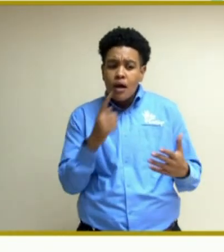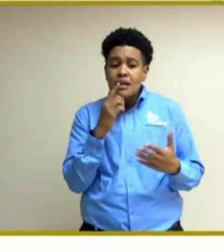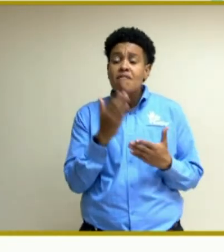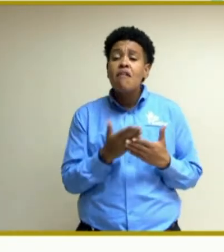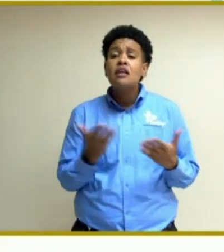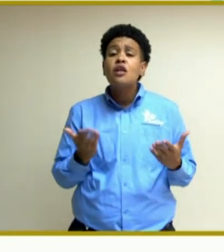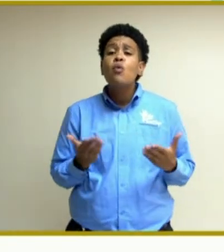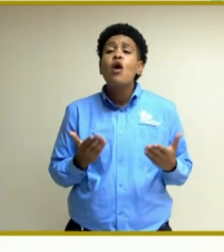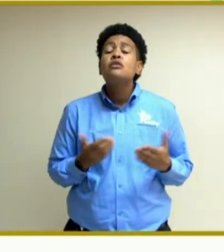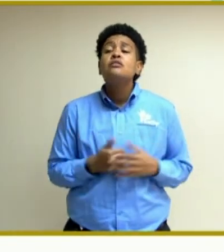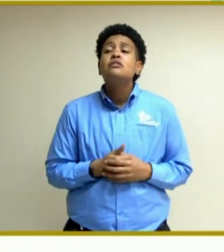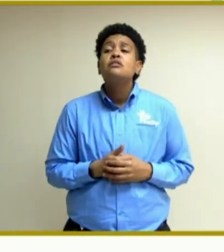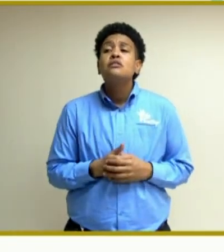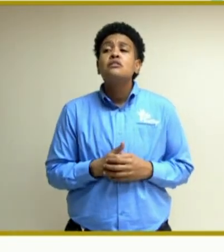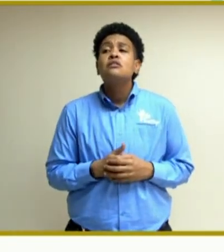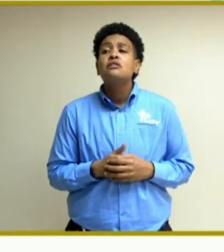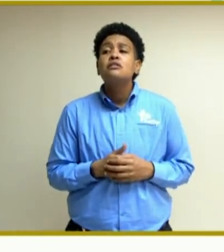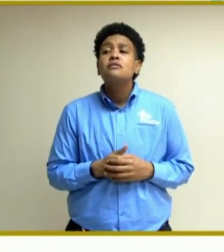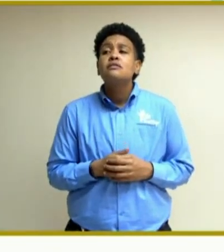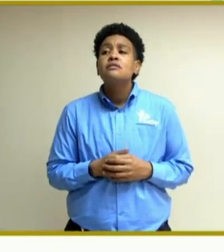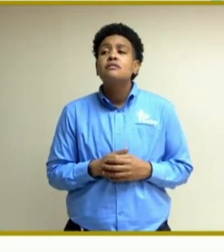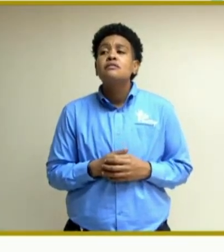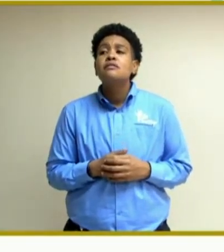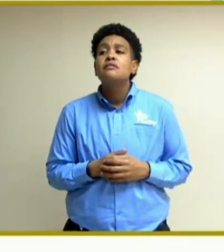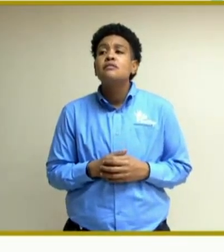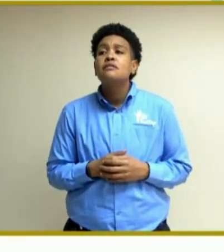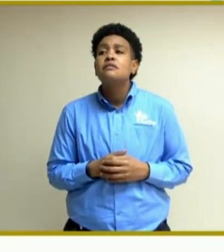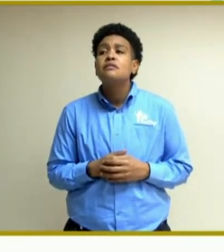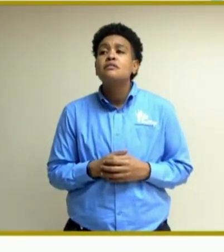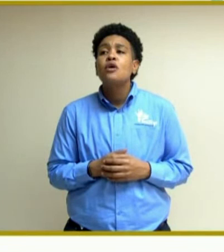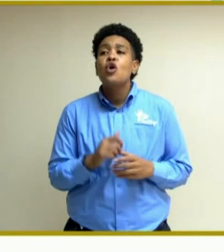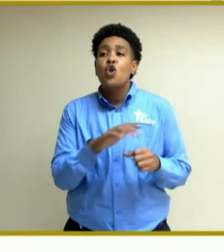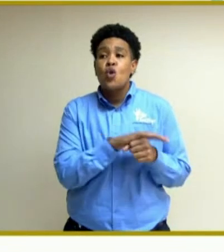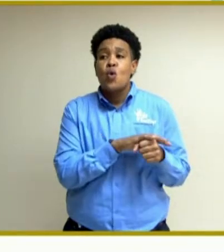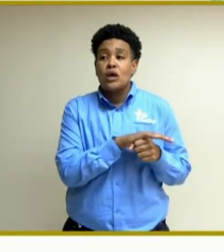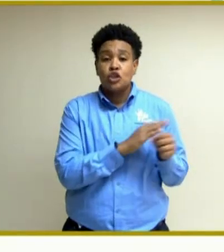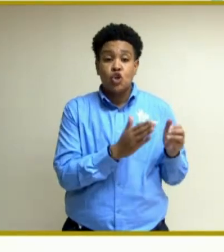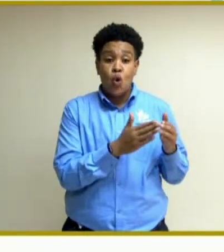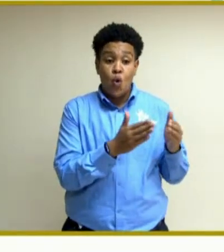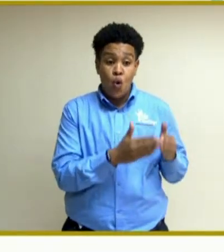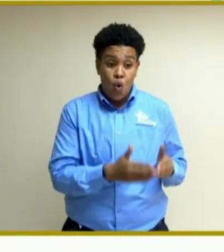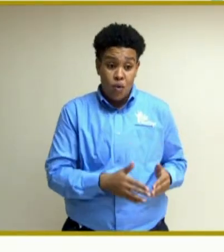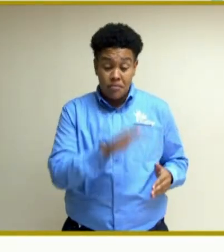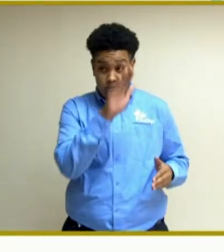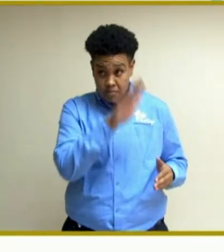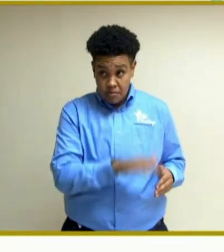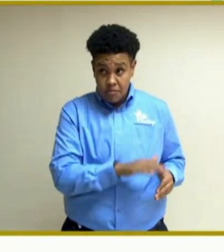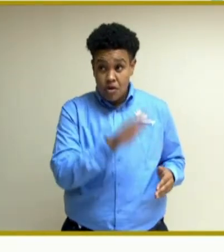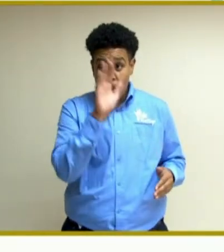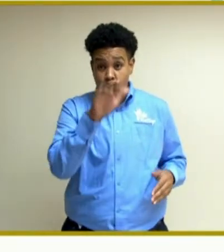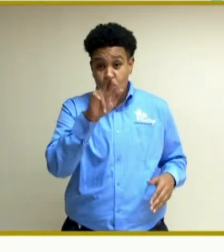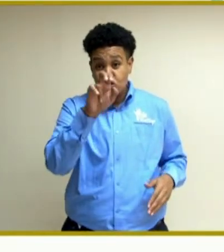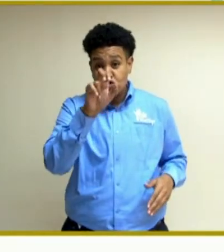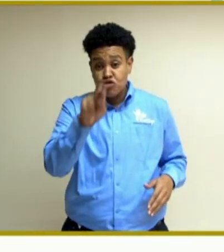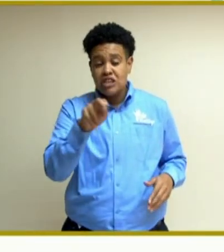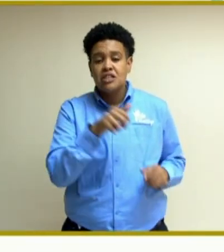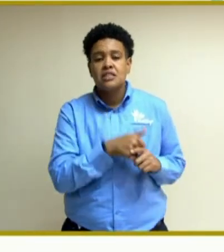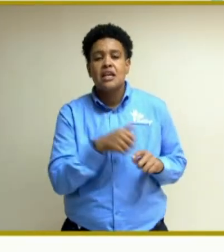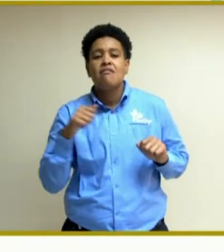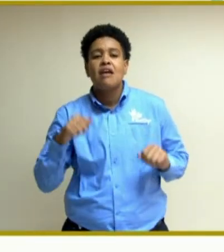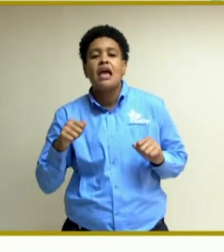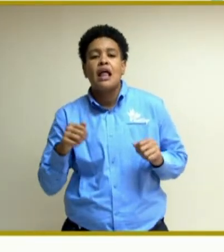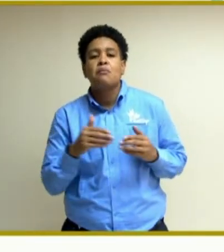fact that of the sites that were opened, every single region was able